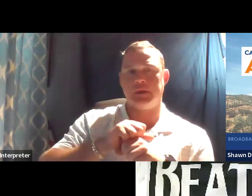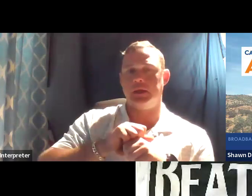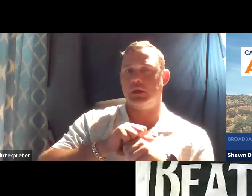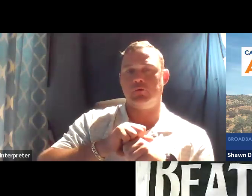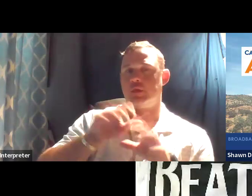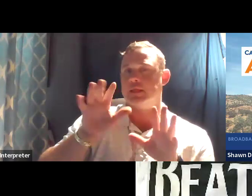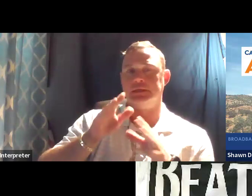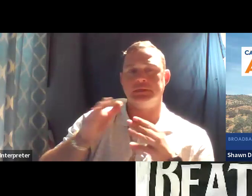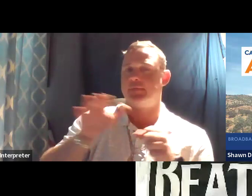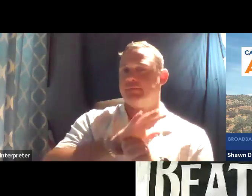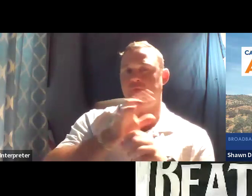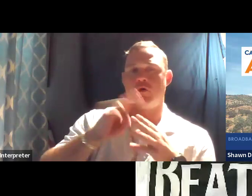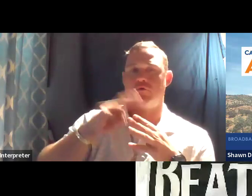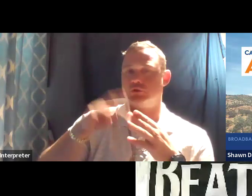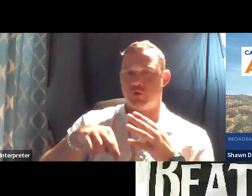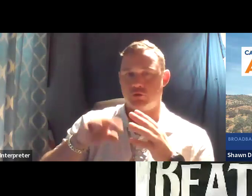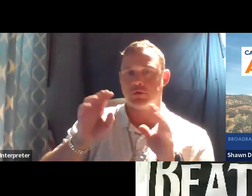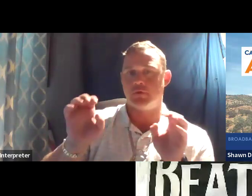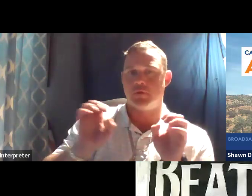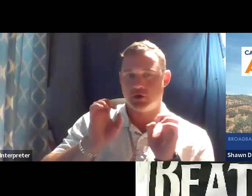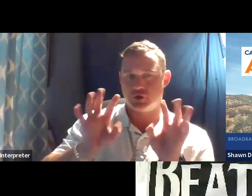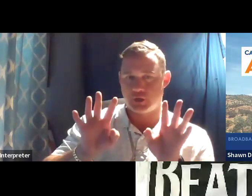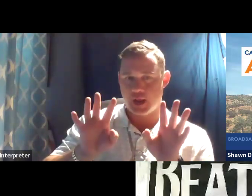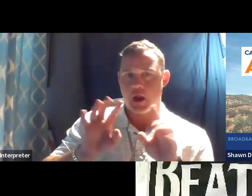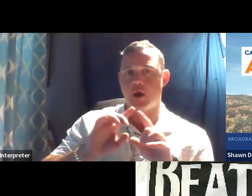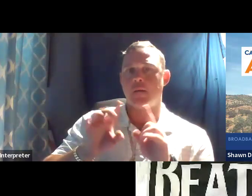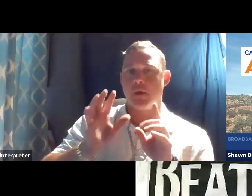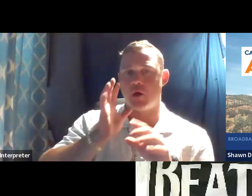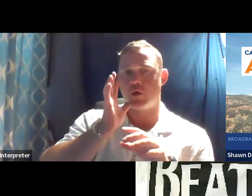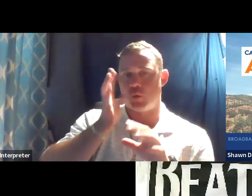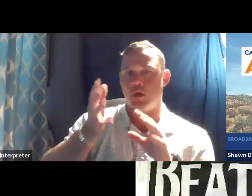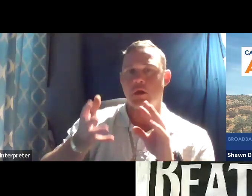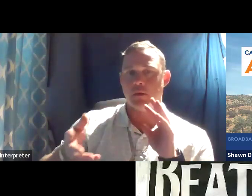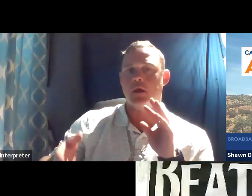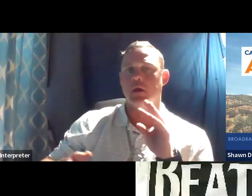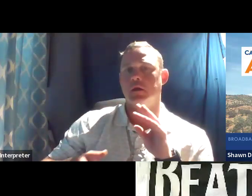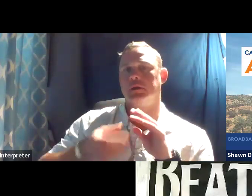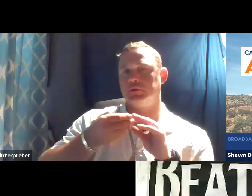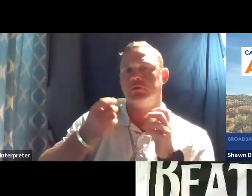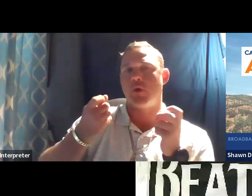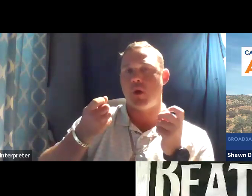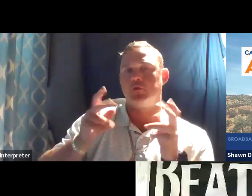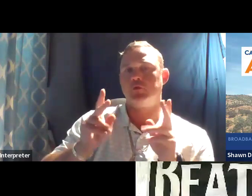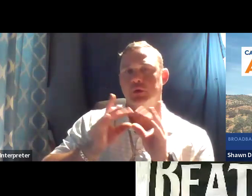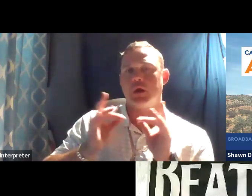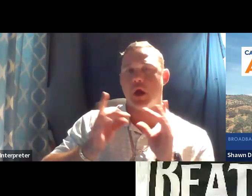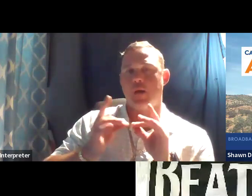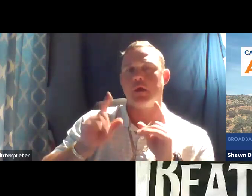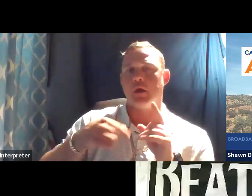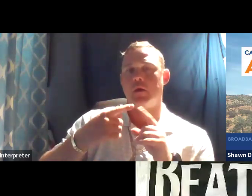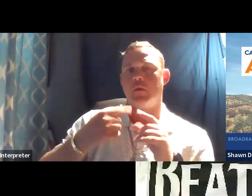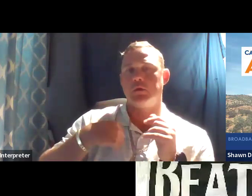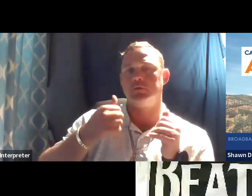full results of the questionnaire, but there will be additional opportunity to comment once we post